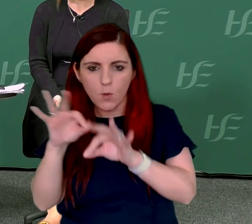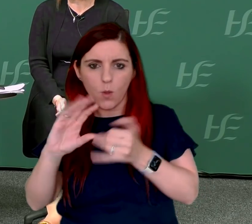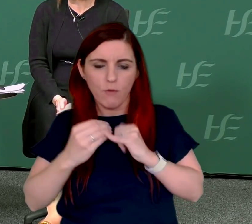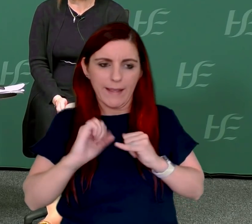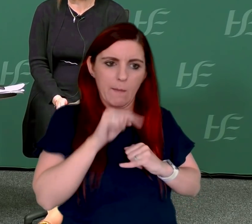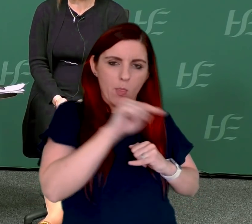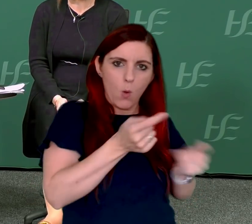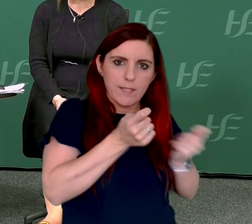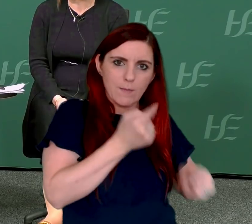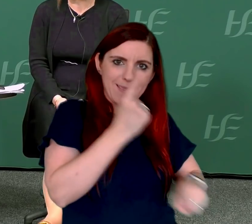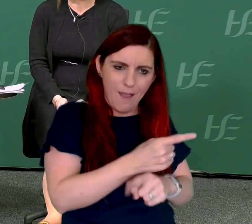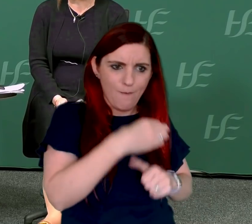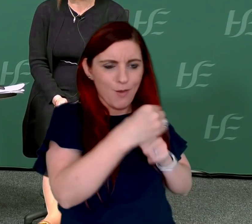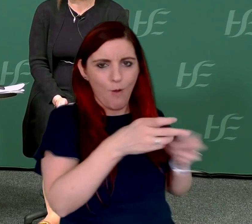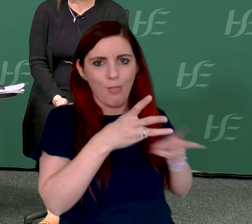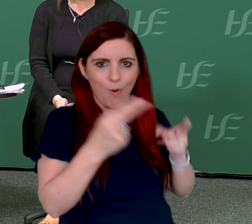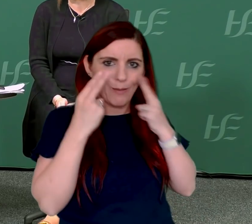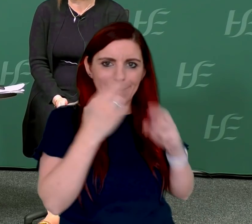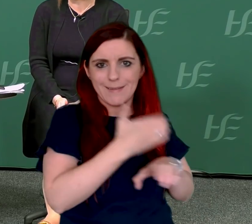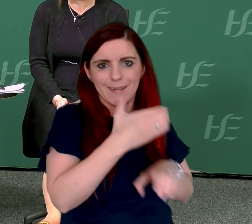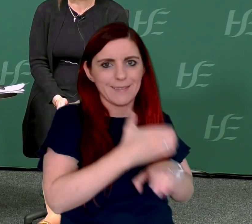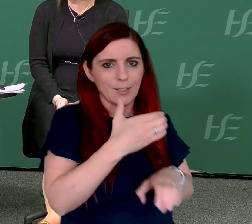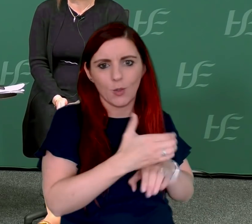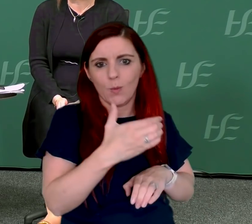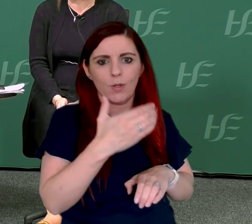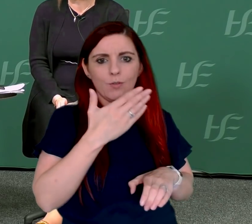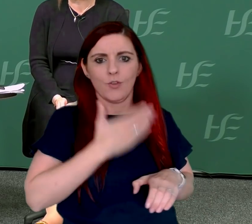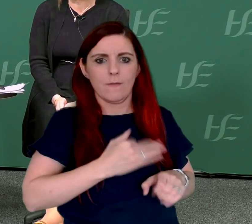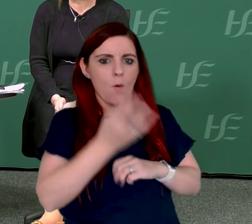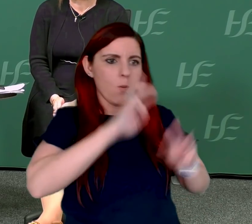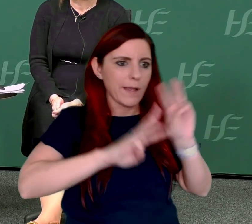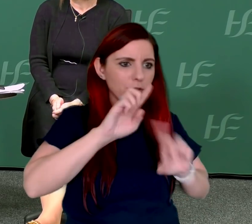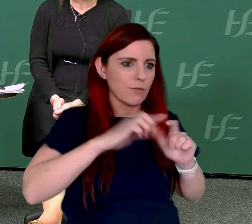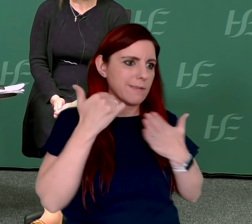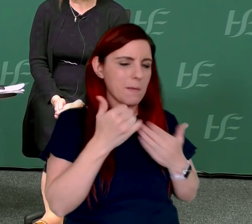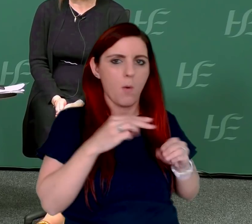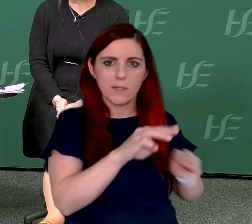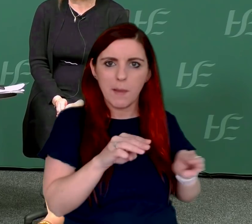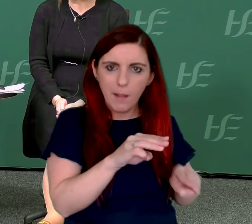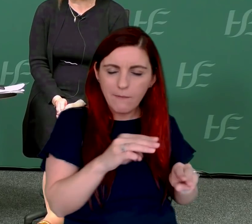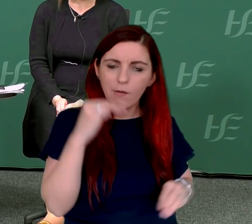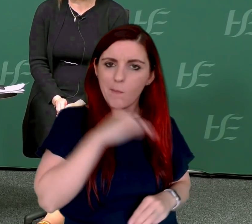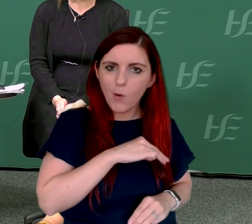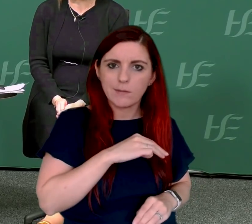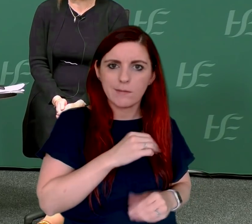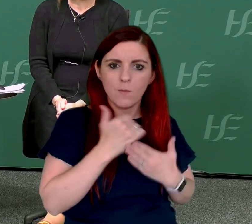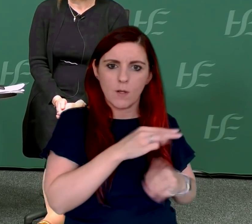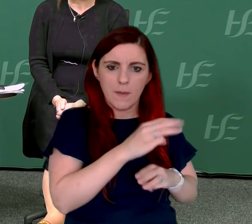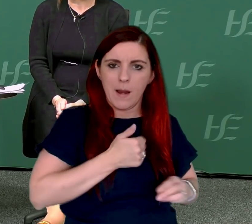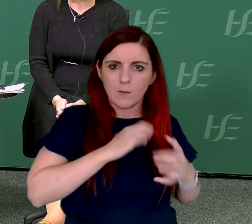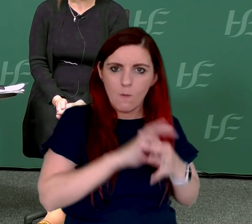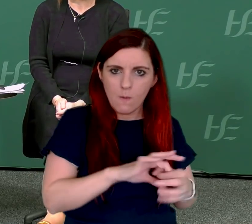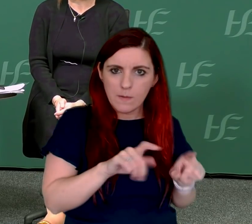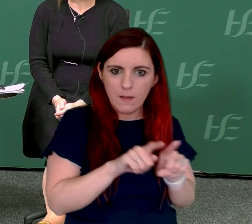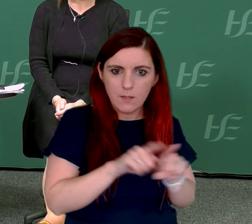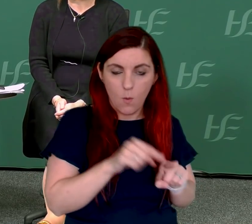there for the other work that I've mentioned in terms of just winter and supporting people at home, etc., etc. So